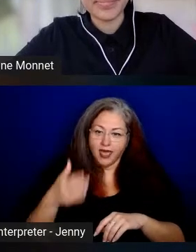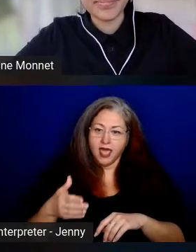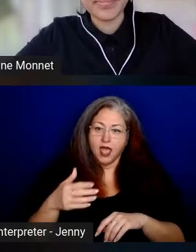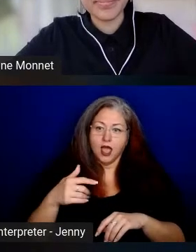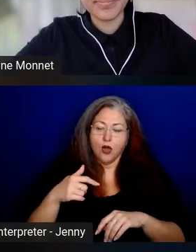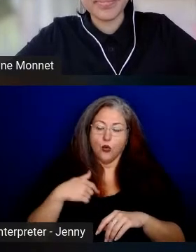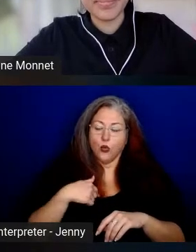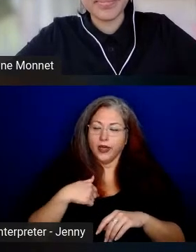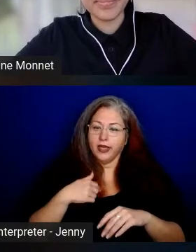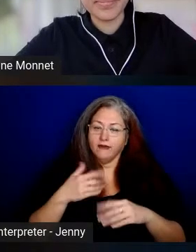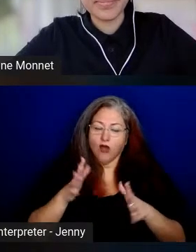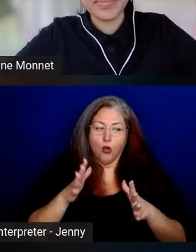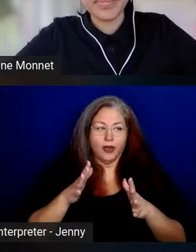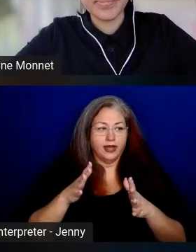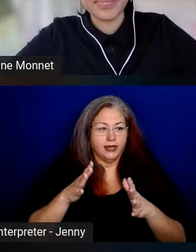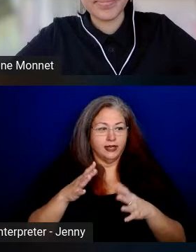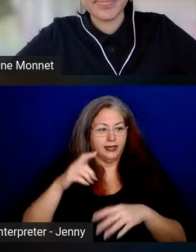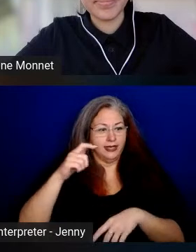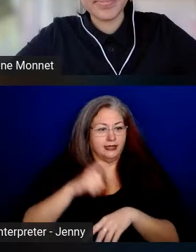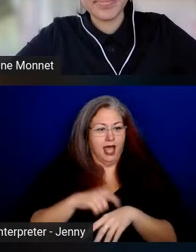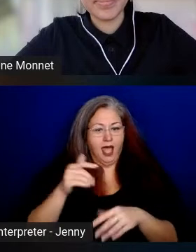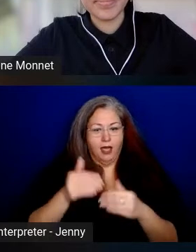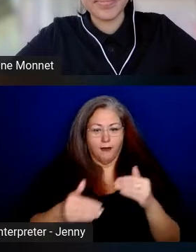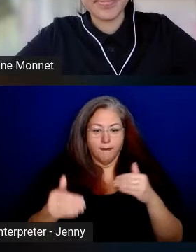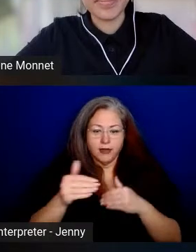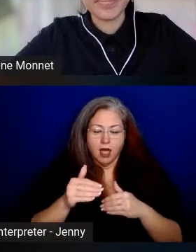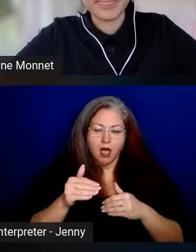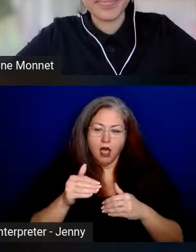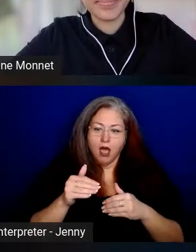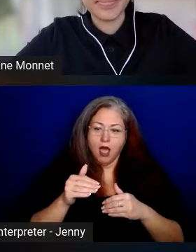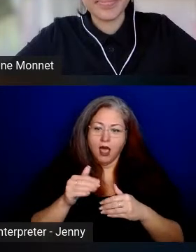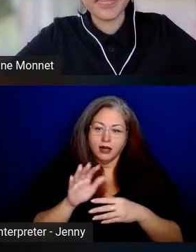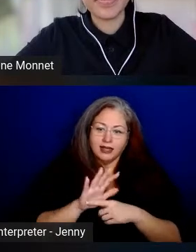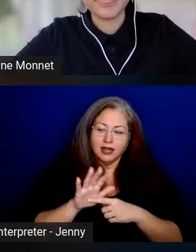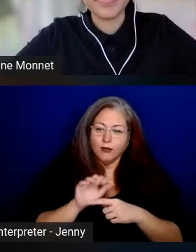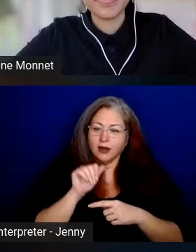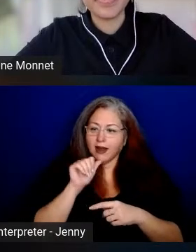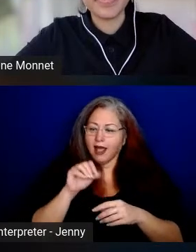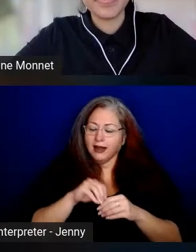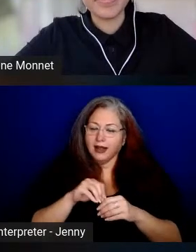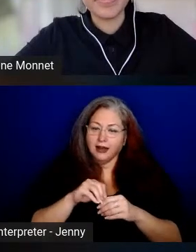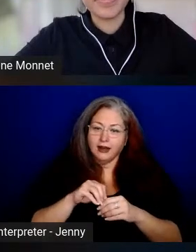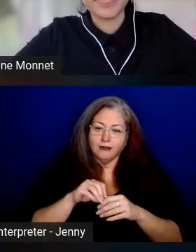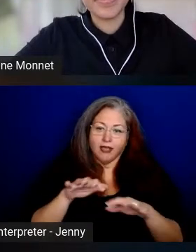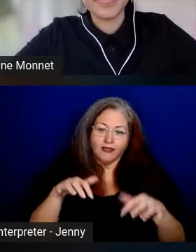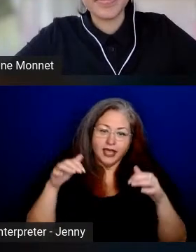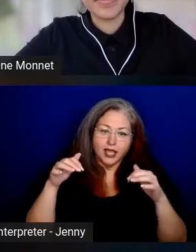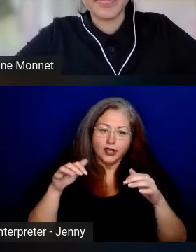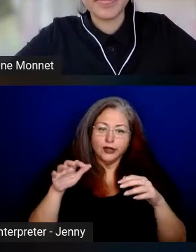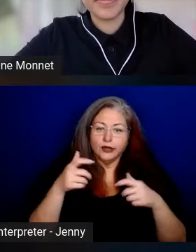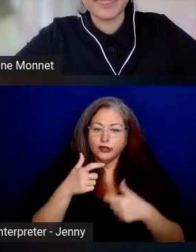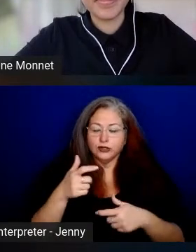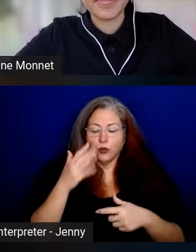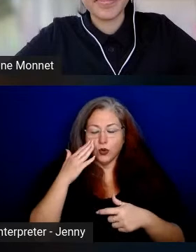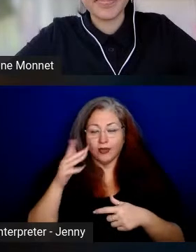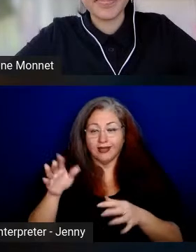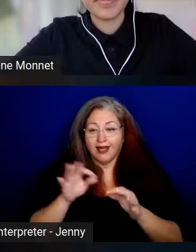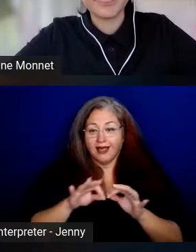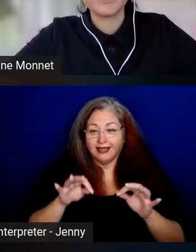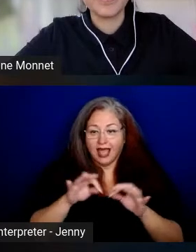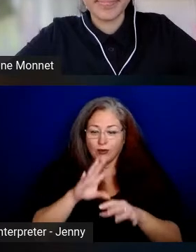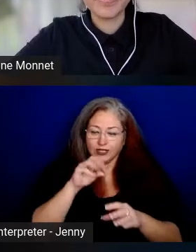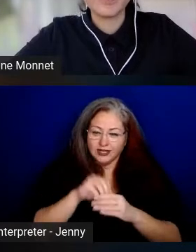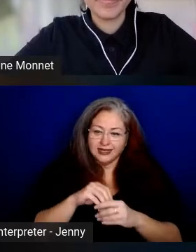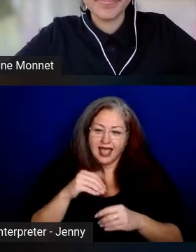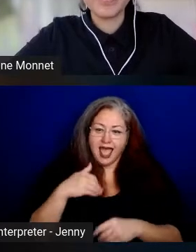a kind of world cinema for art house theaters. Mm-hmm. We're at a place where people now understand that languages contain knowledges,